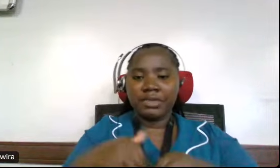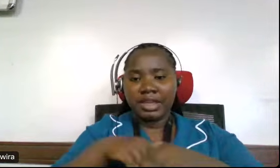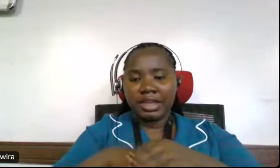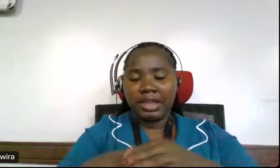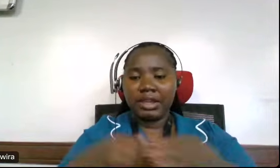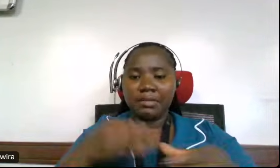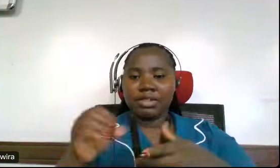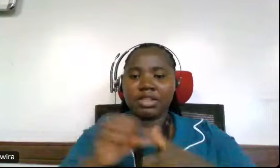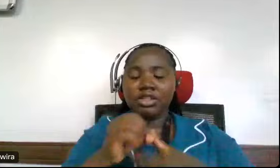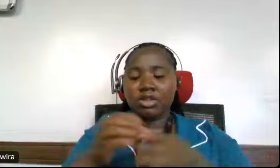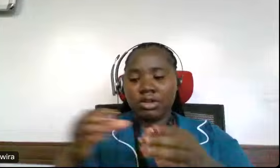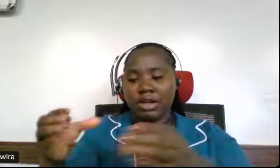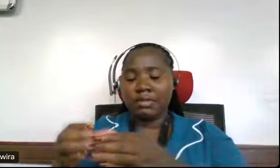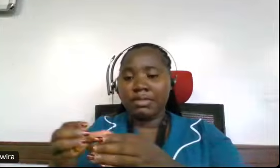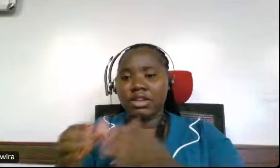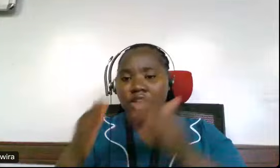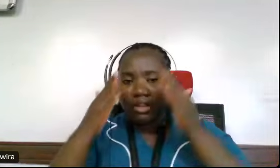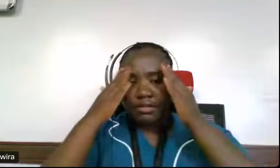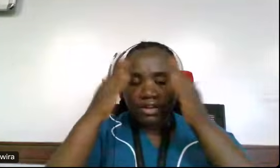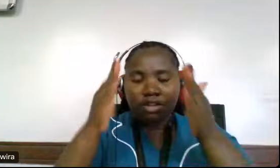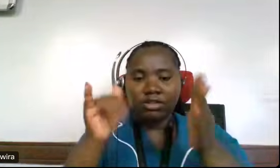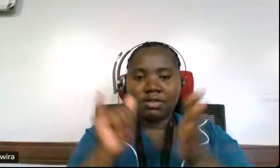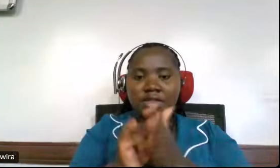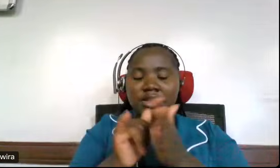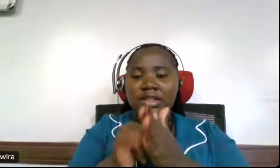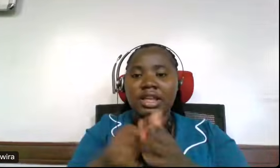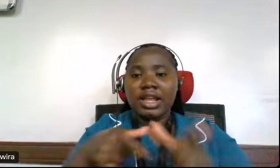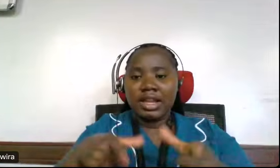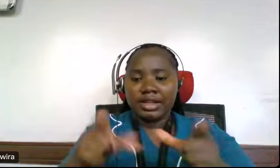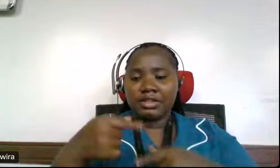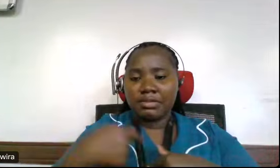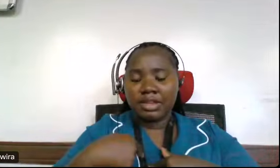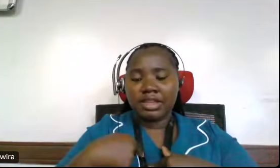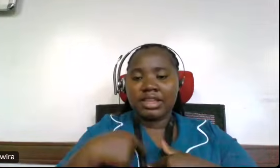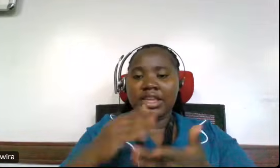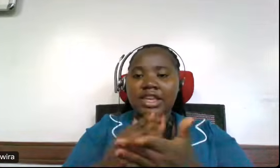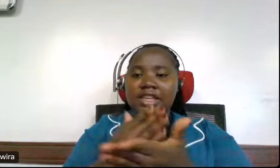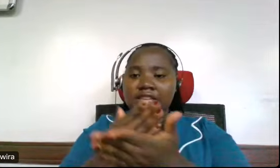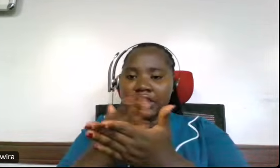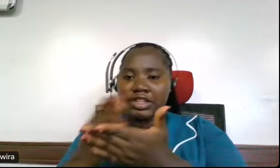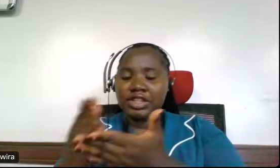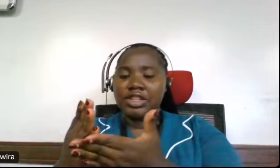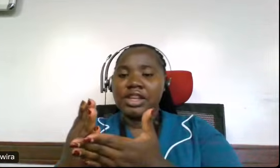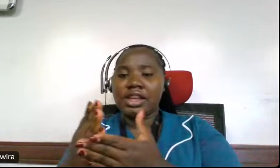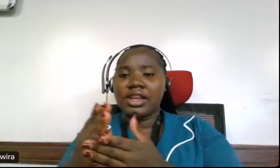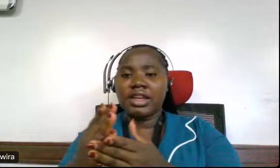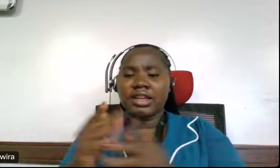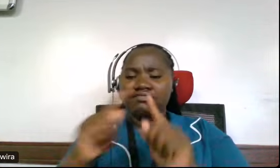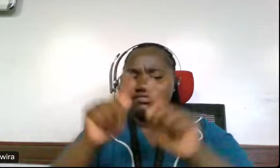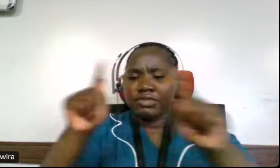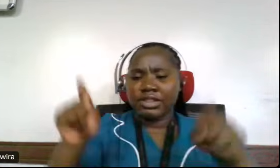on that. So let me share my screen, then you'll tell me if that is visible.